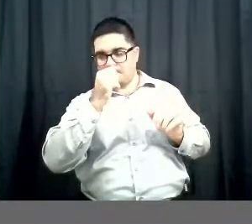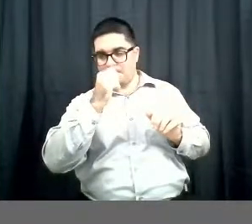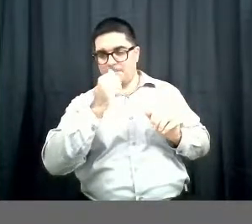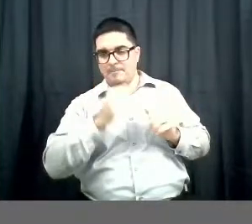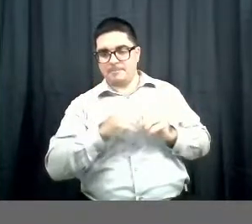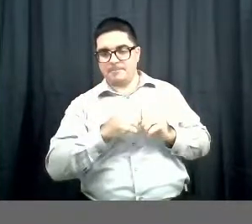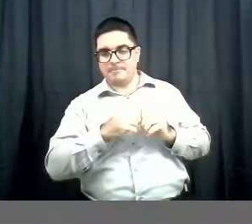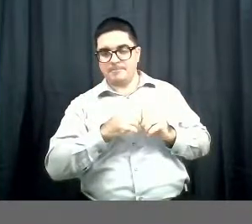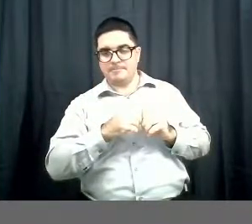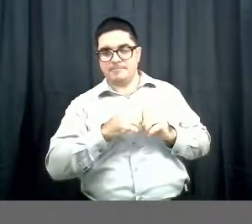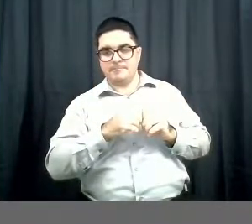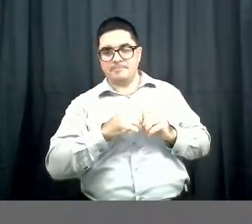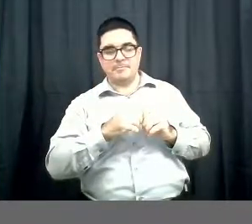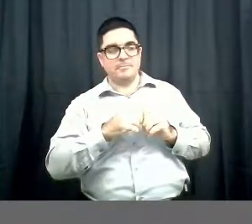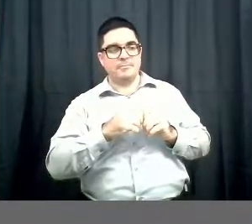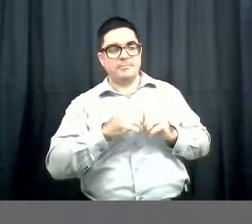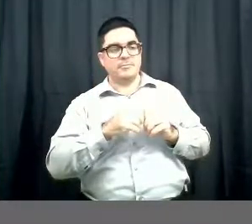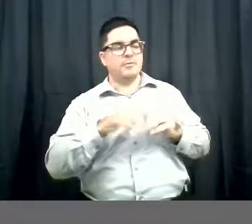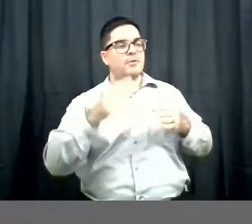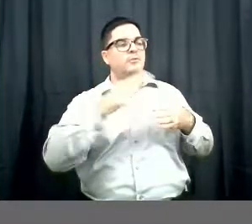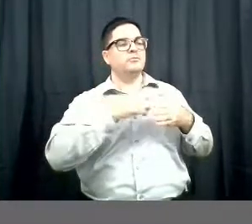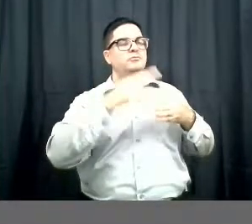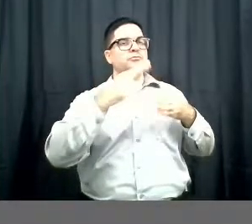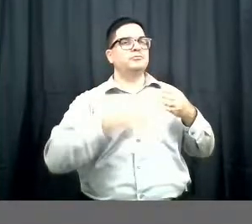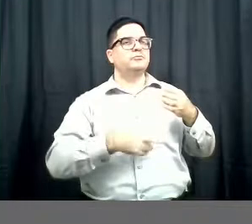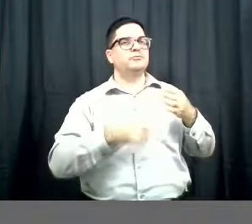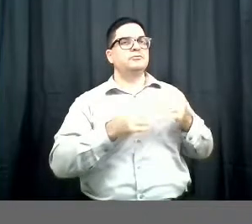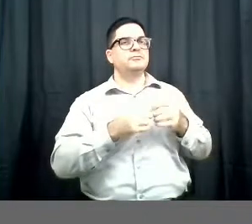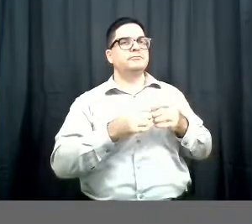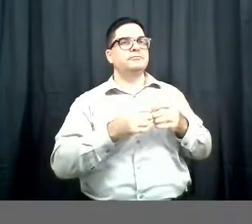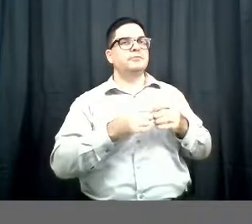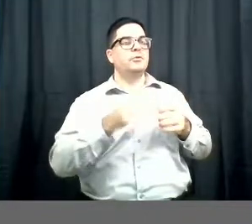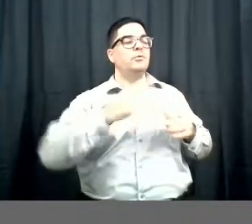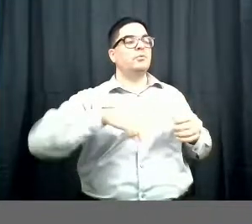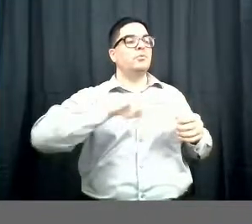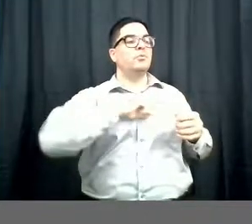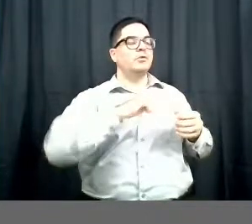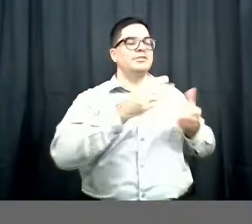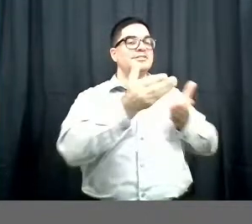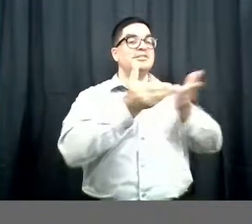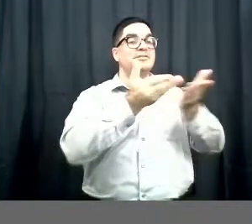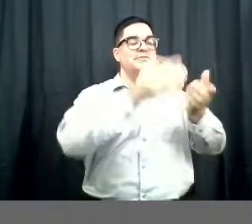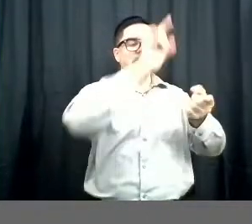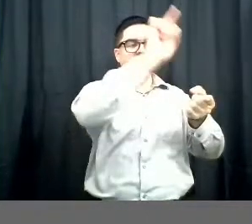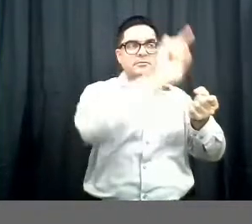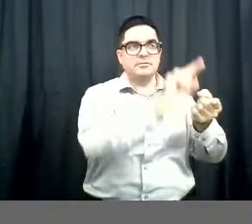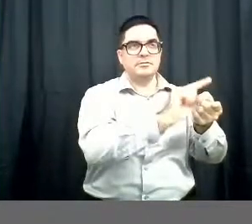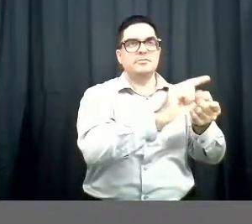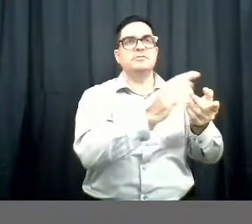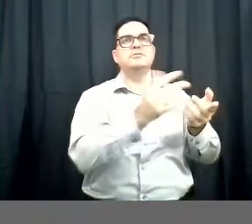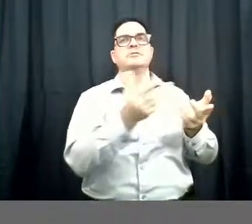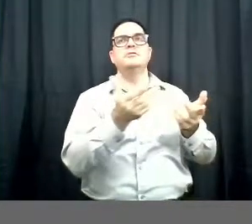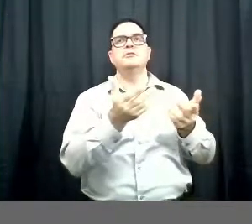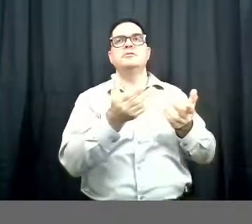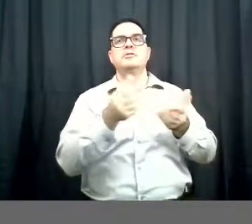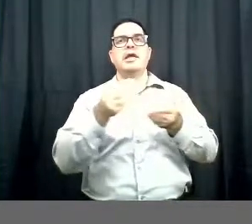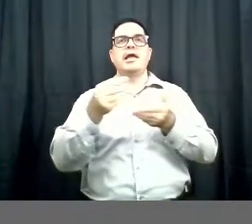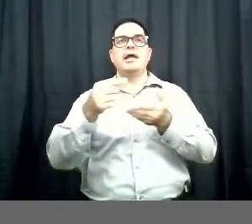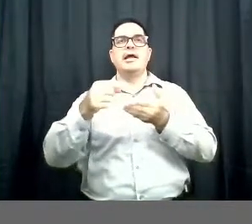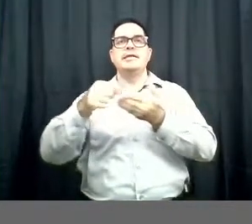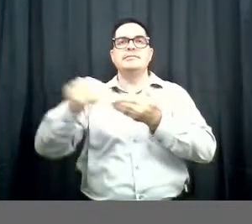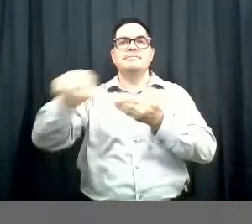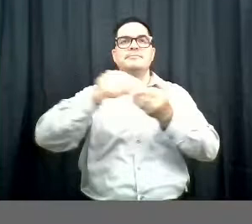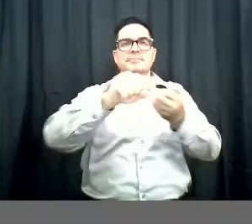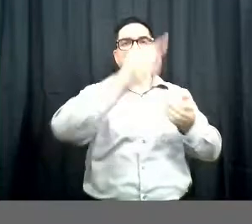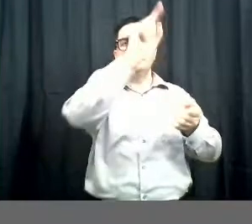has been that we have reduced services and reduced spending and required cuts